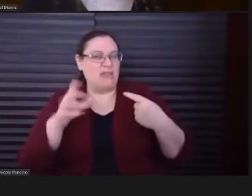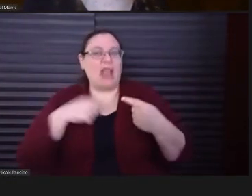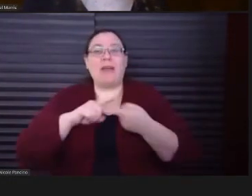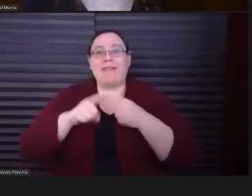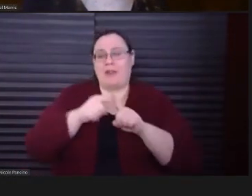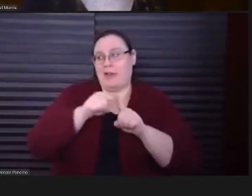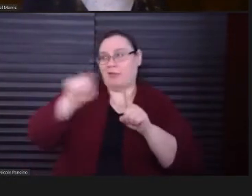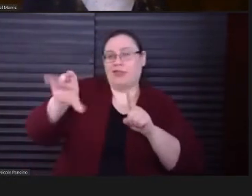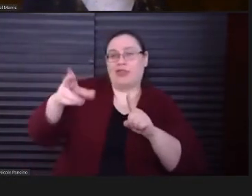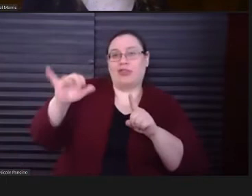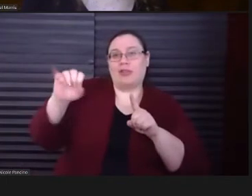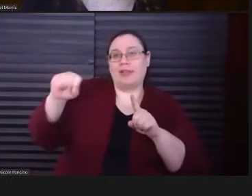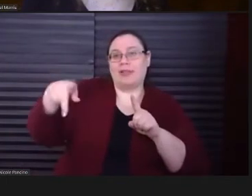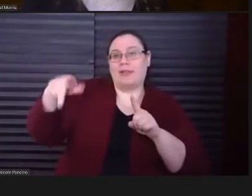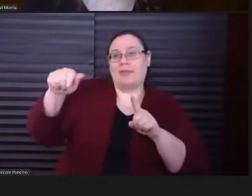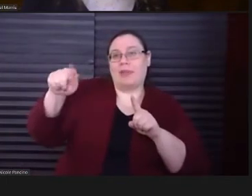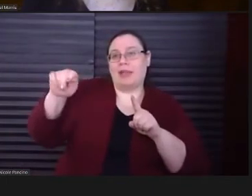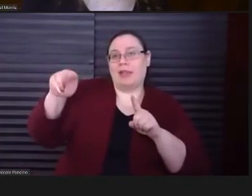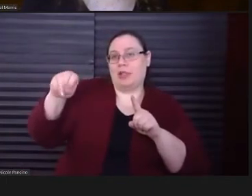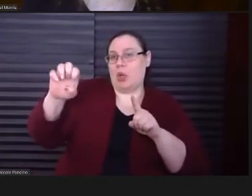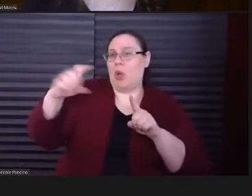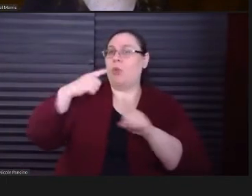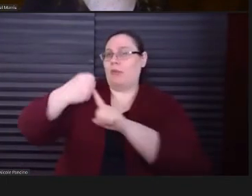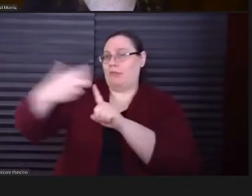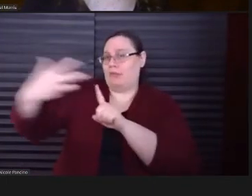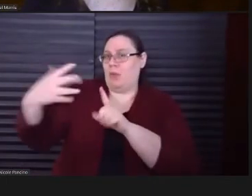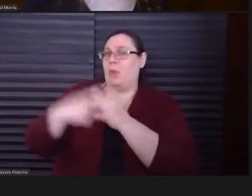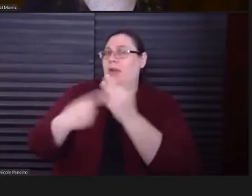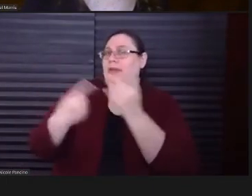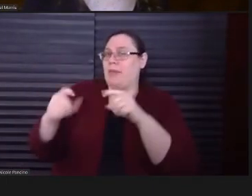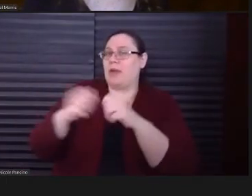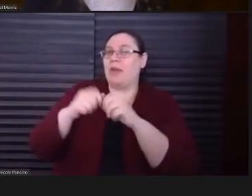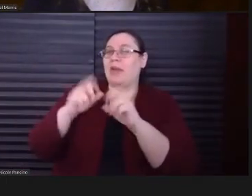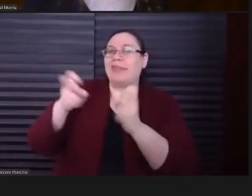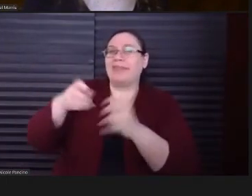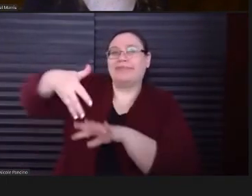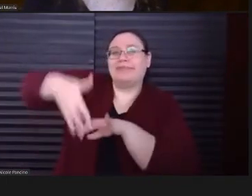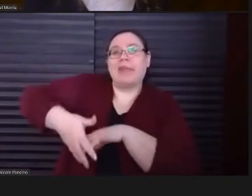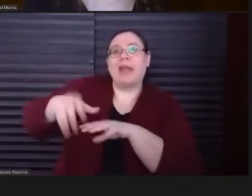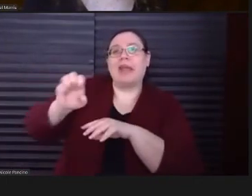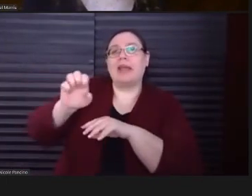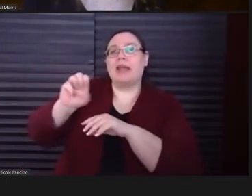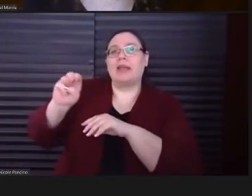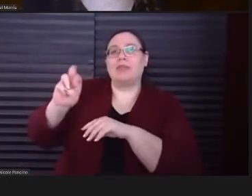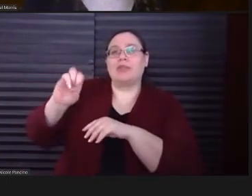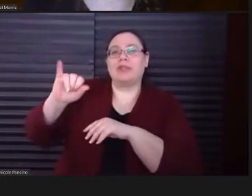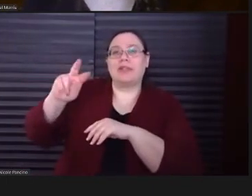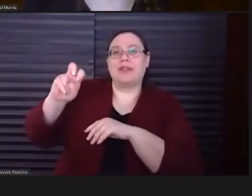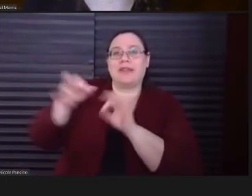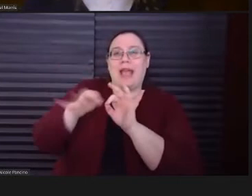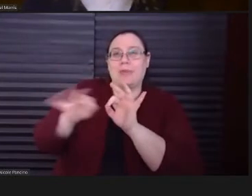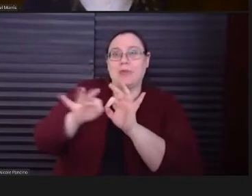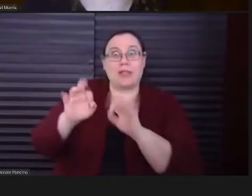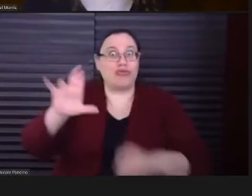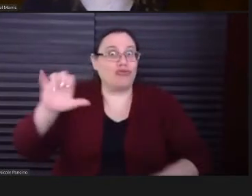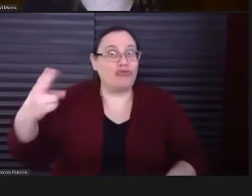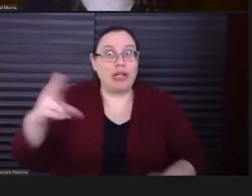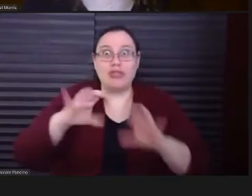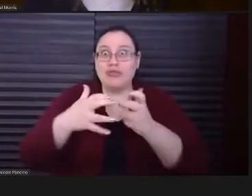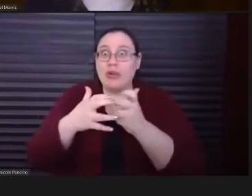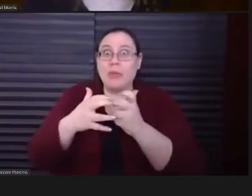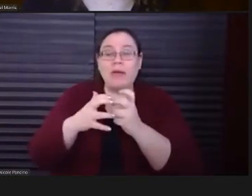Patnoe talk about the work we've been doing in immersive captioning, which is a phenomenally rich group. It's our favorite meeting every